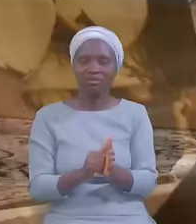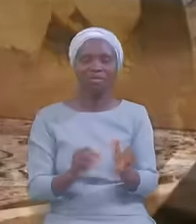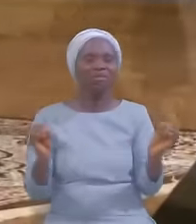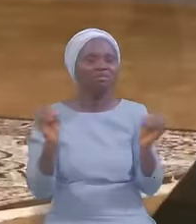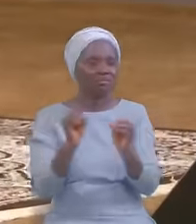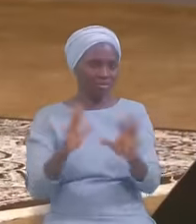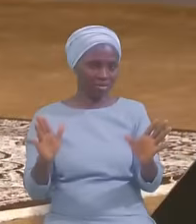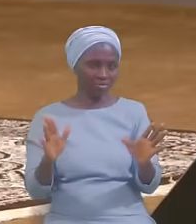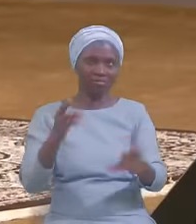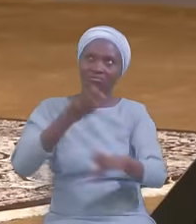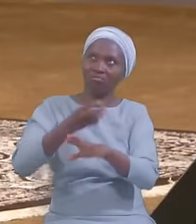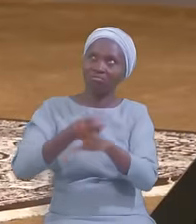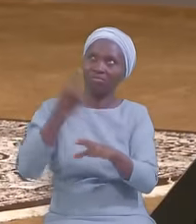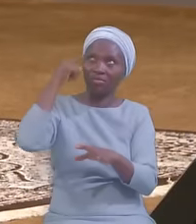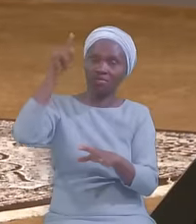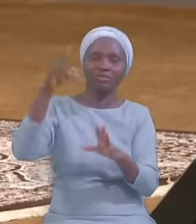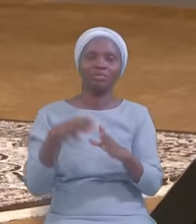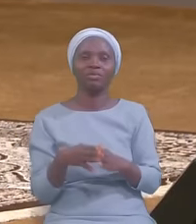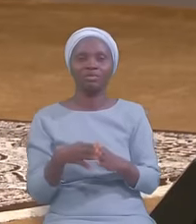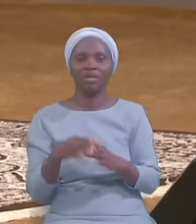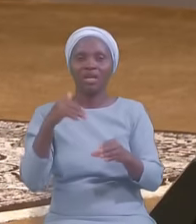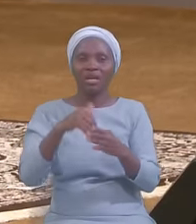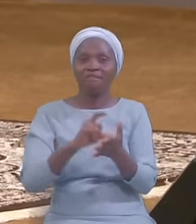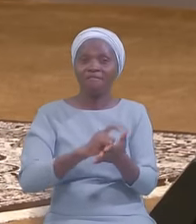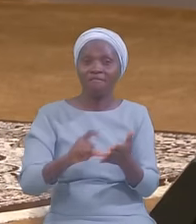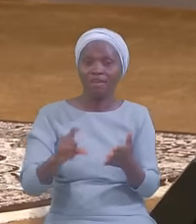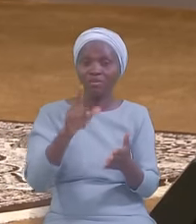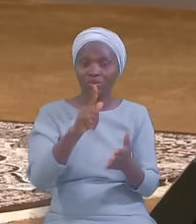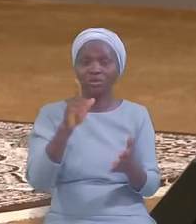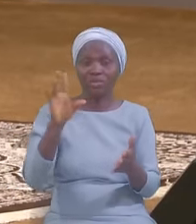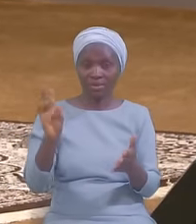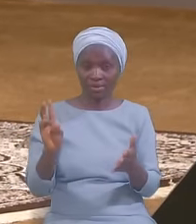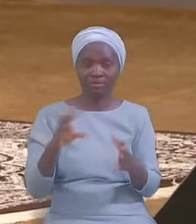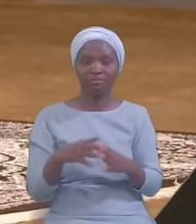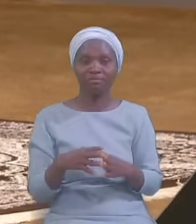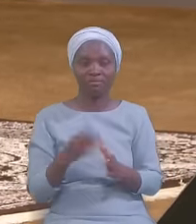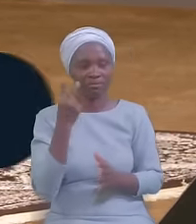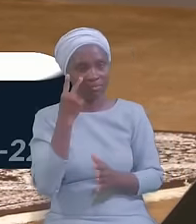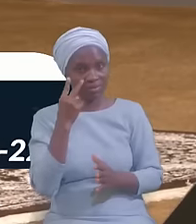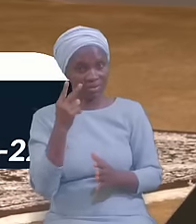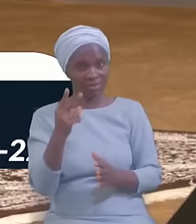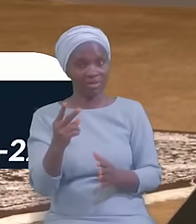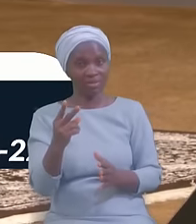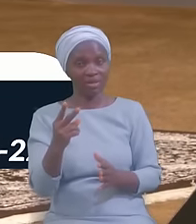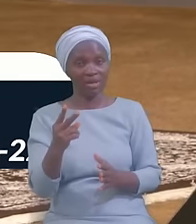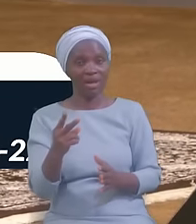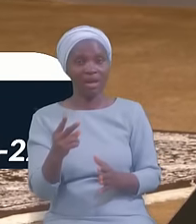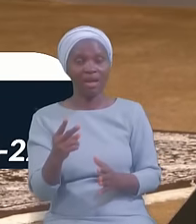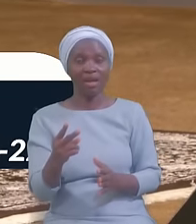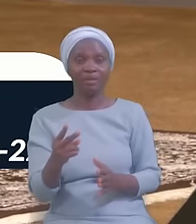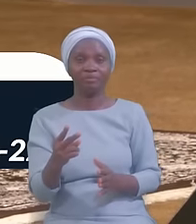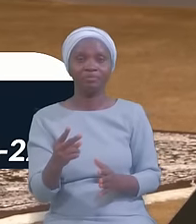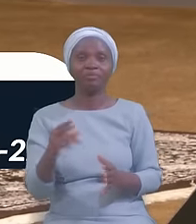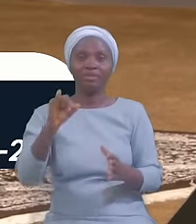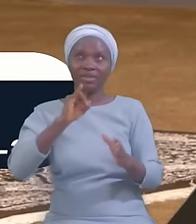hard for thee. Look at verse 27. In verse 27, behold, I am